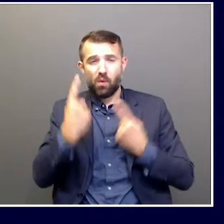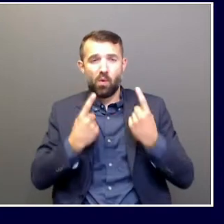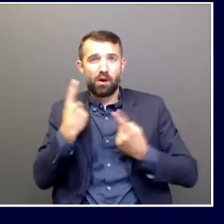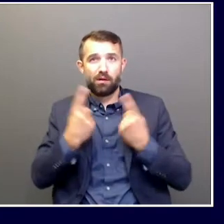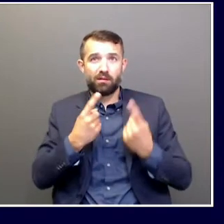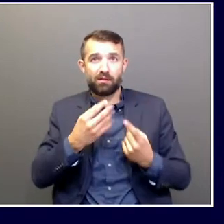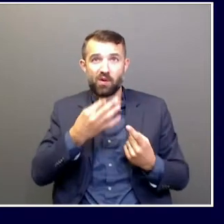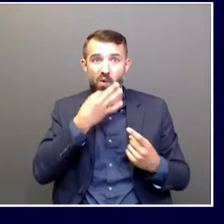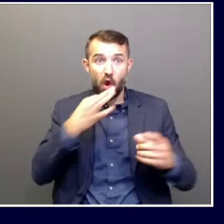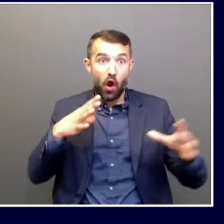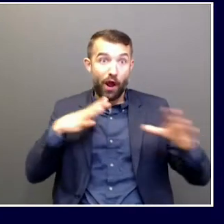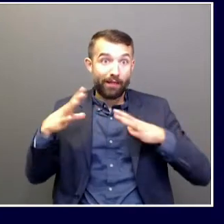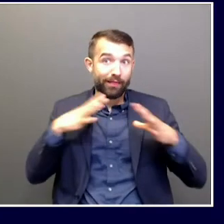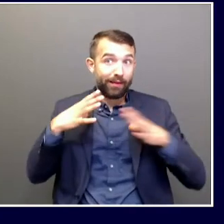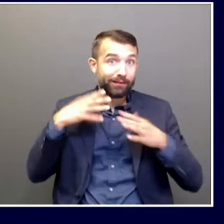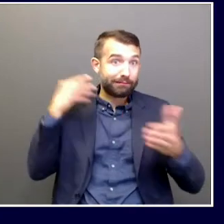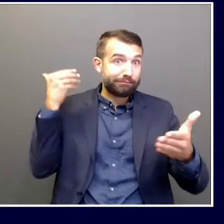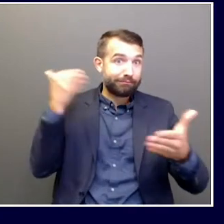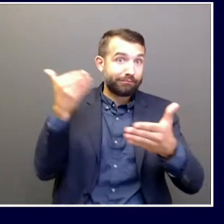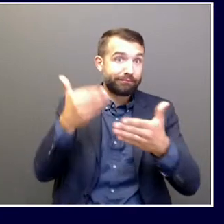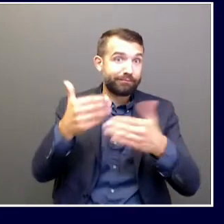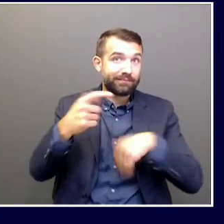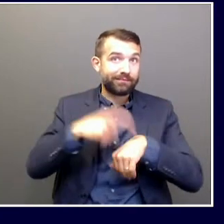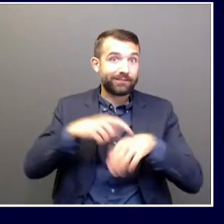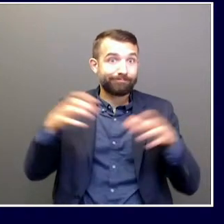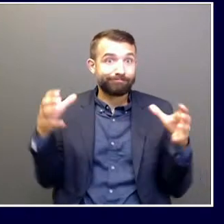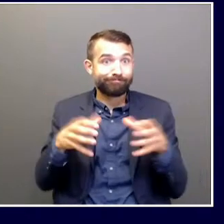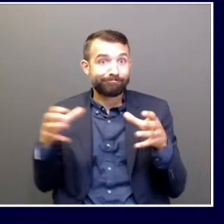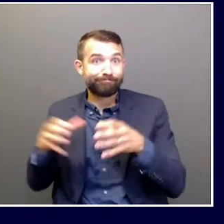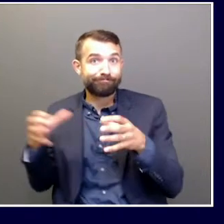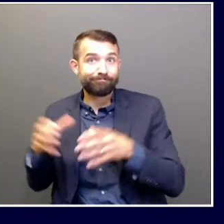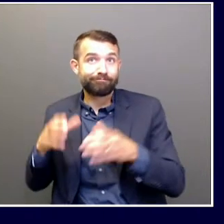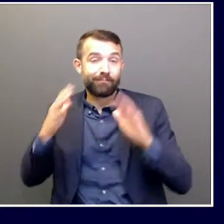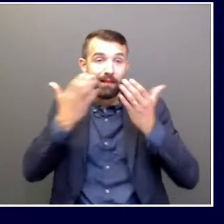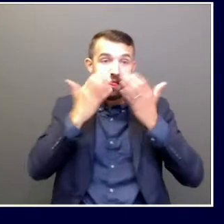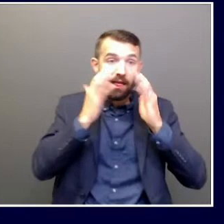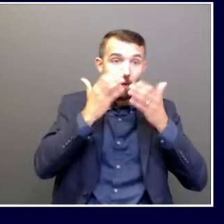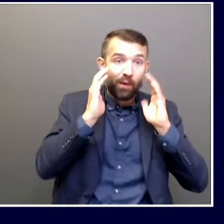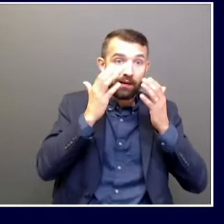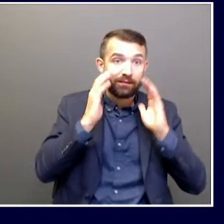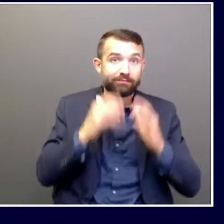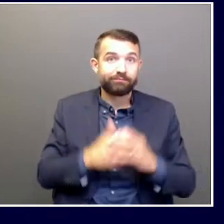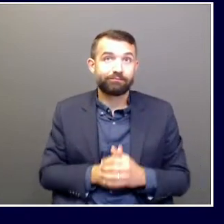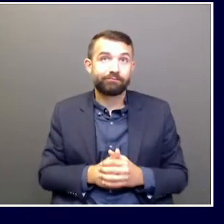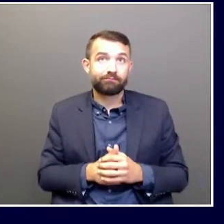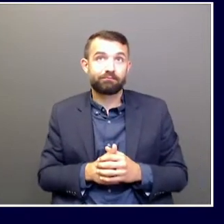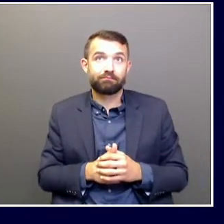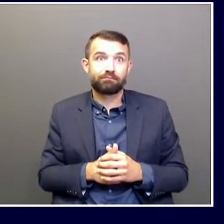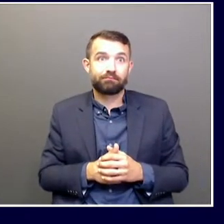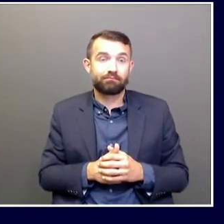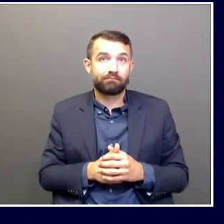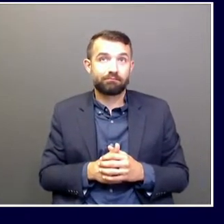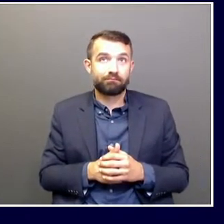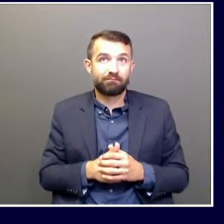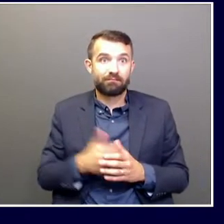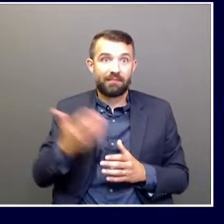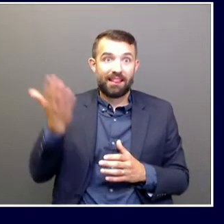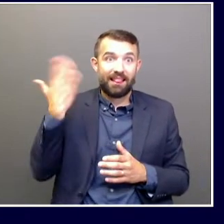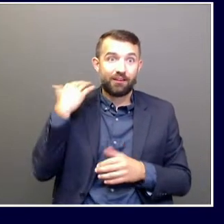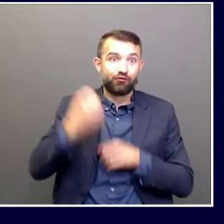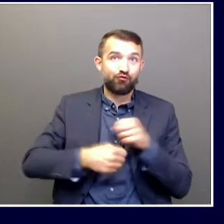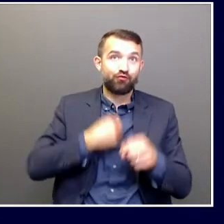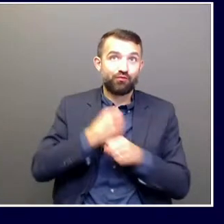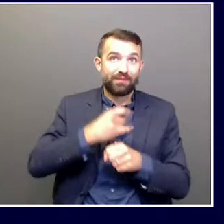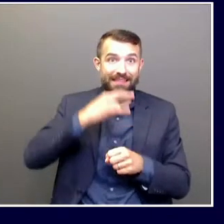at a crystal ball, but one that's coming up pretty quickly is Halloween. Kids were not very widely trick-or-treating last